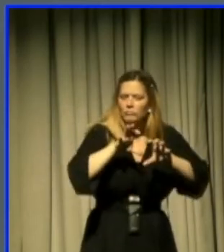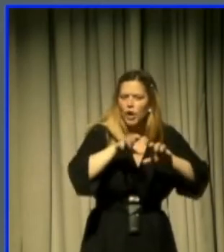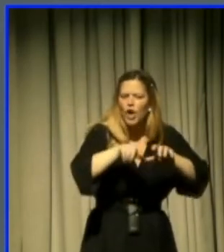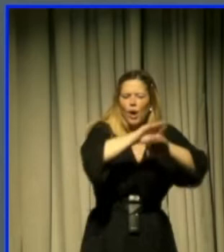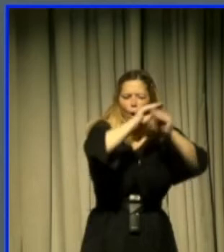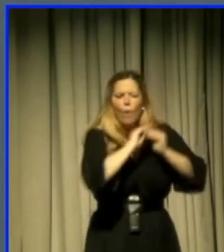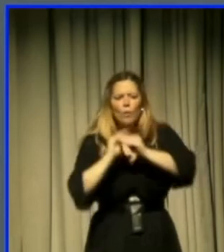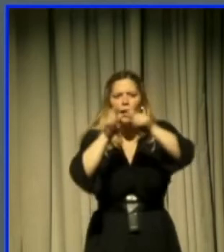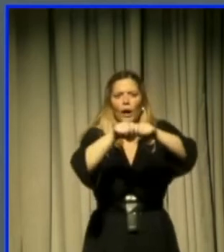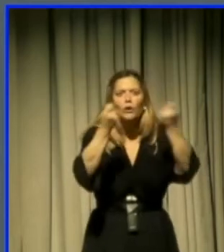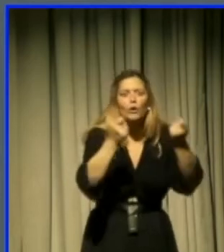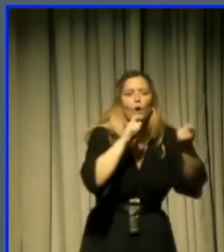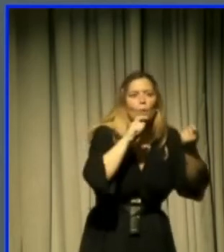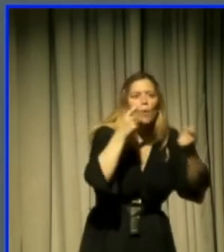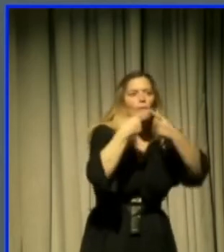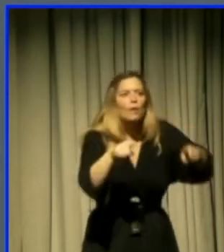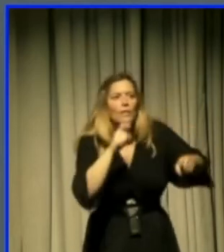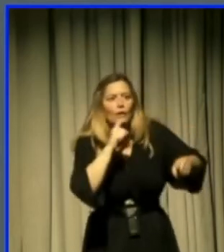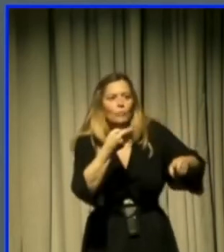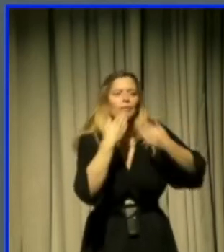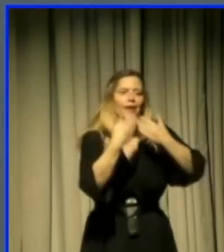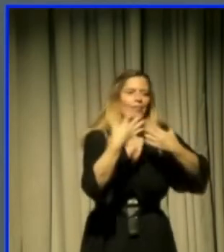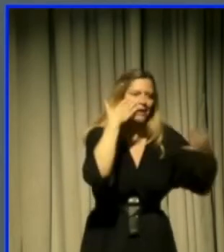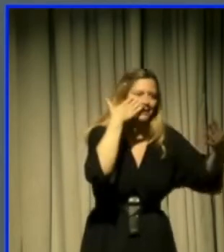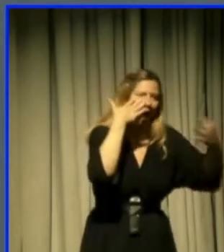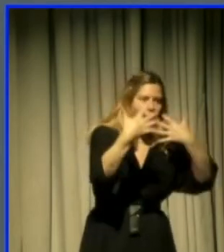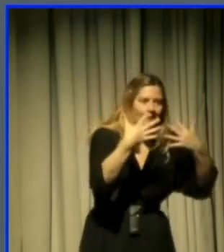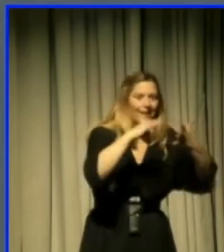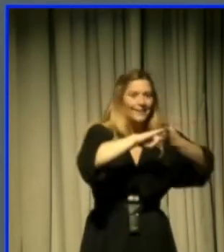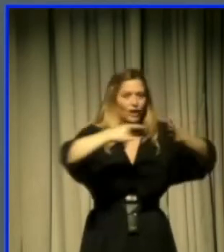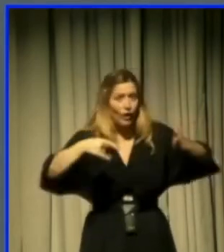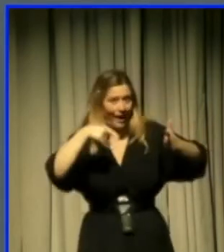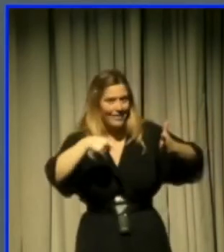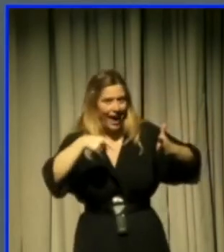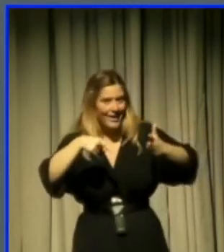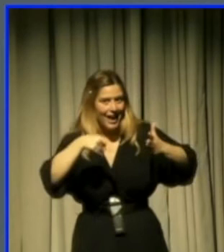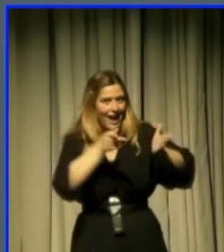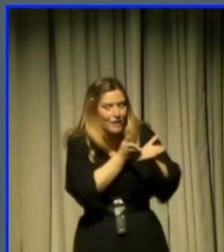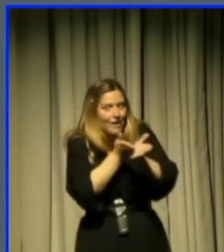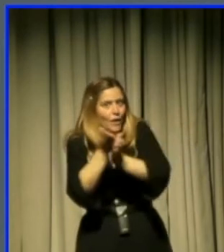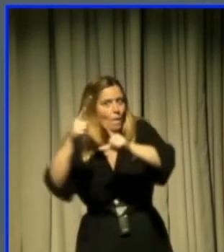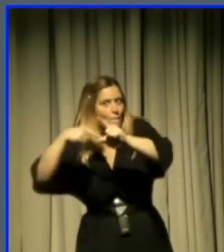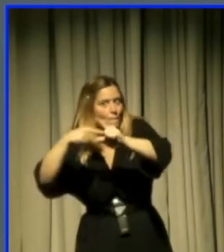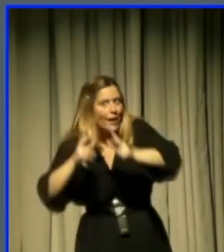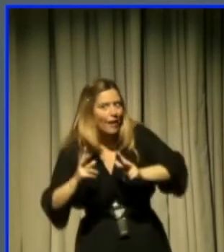to deploy a technology that can help break these kind of bubbles and sameness bubbles. So we need to